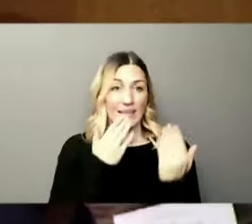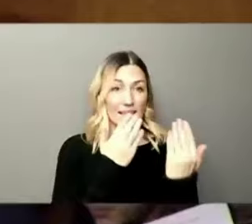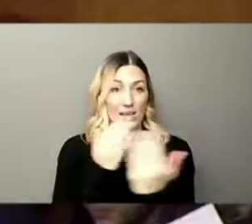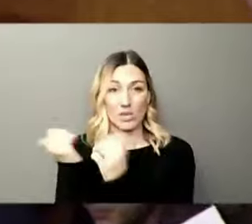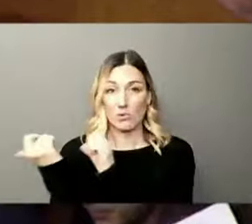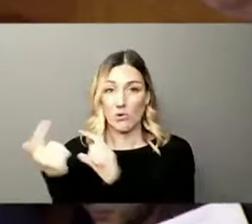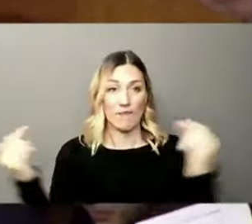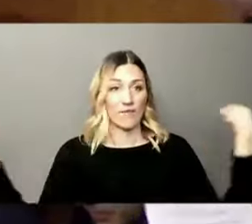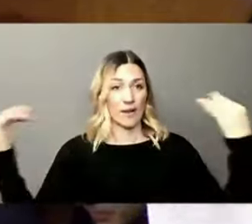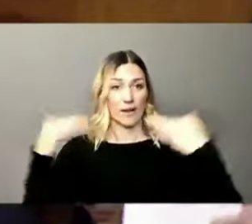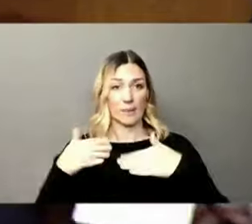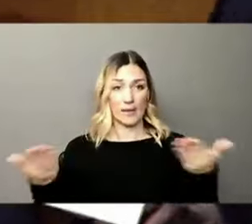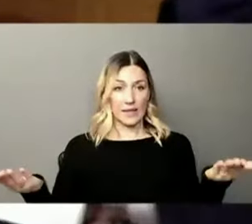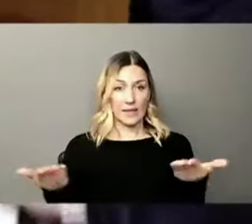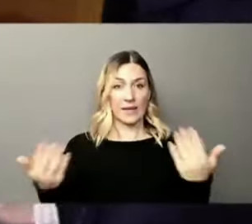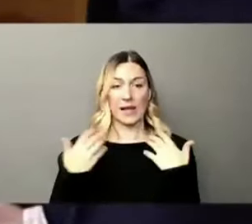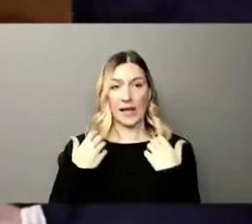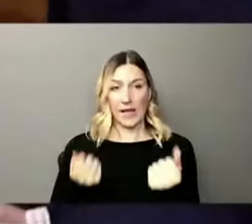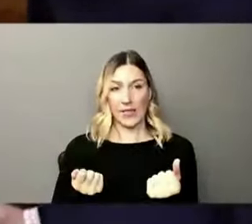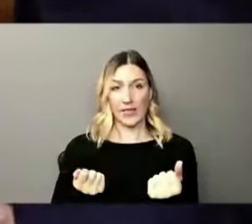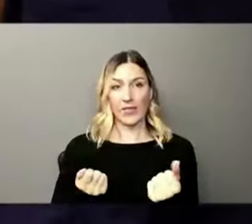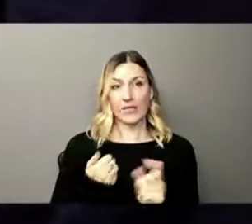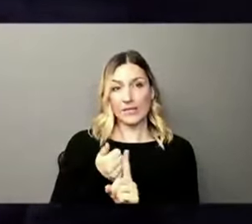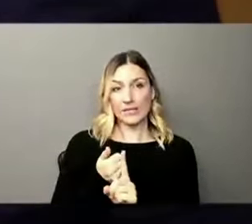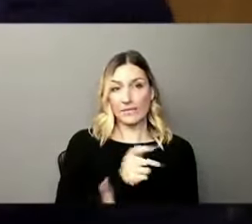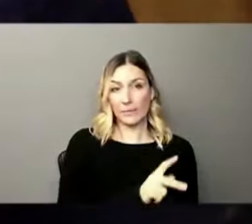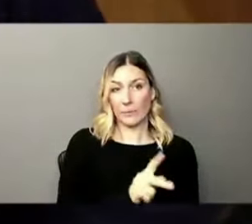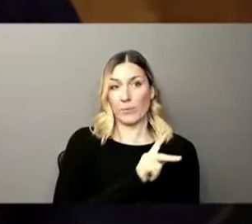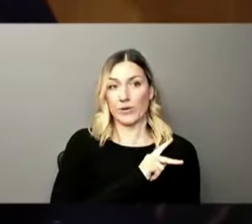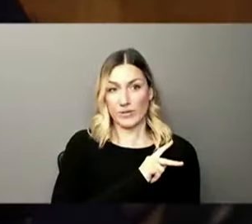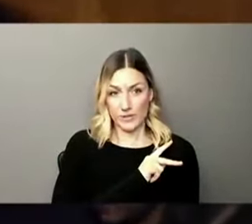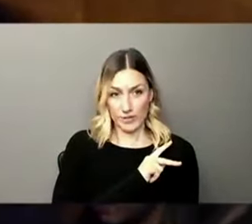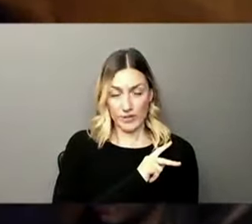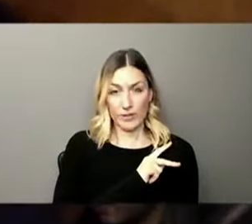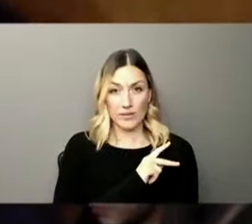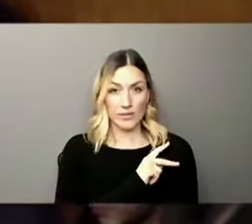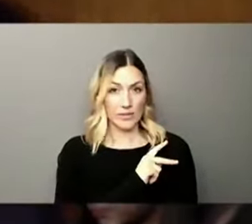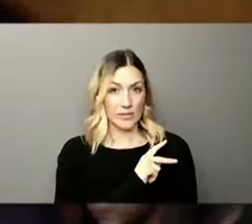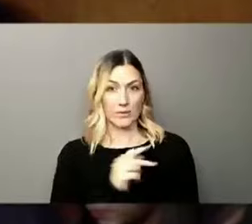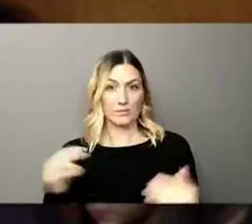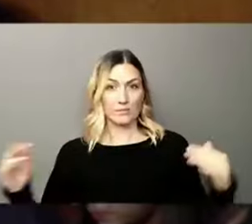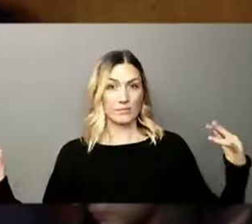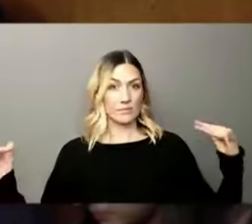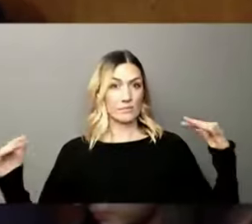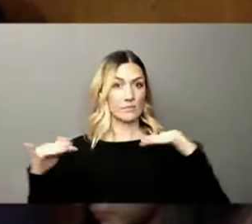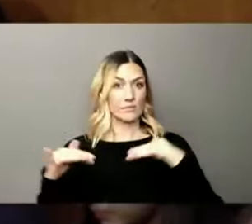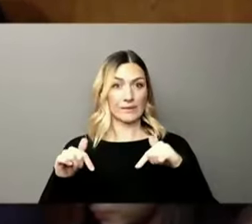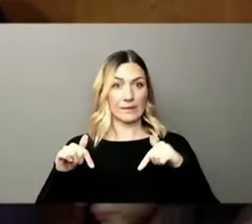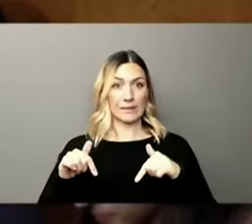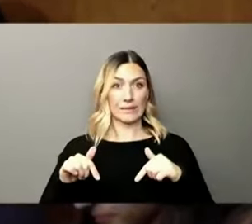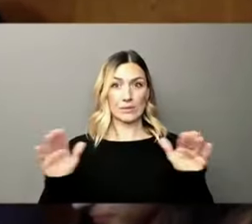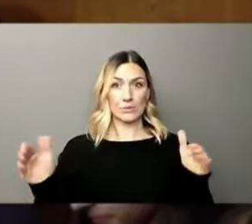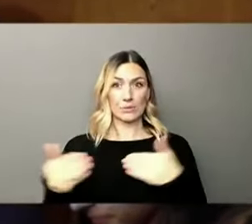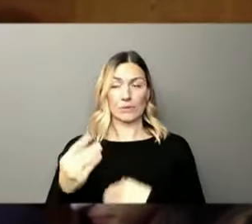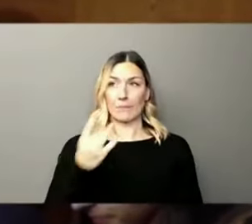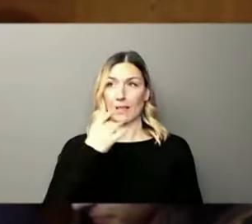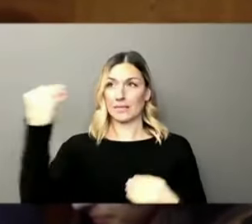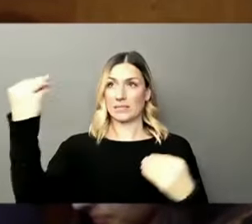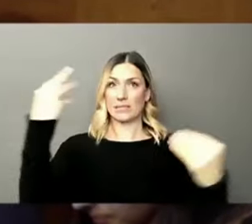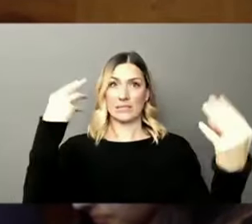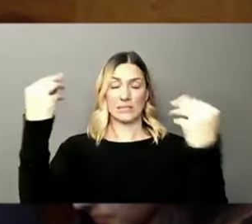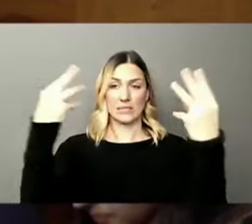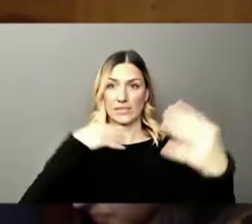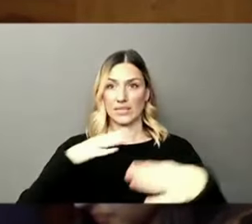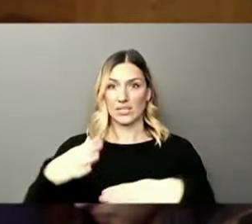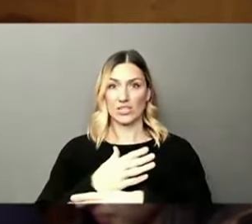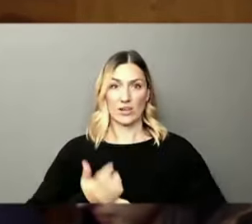You know, health is a very personal thing, and so to be in this room with these bright lights and share such personal stories about your lives is